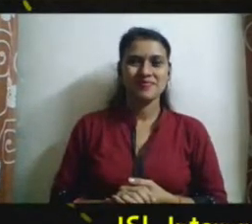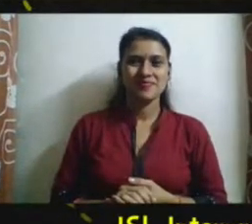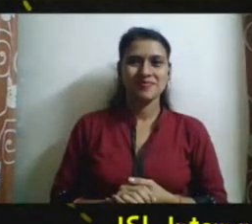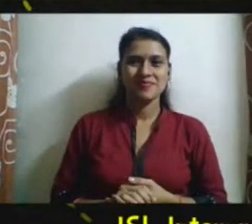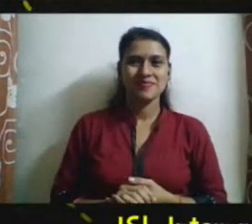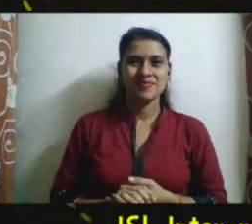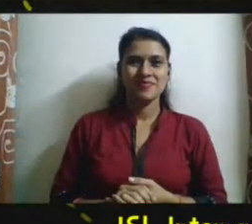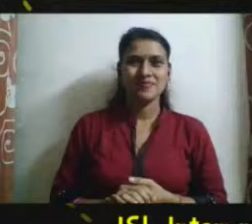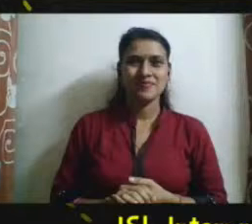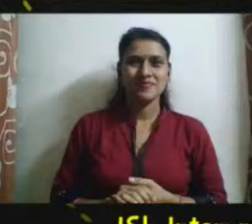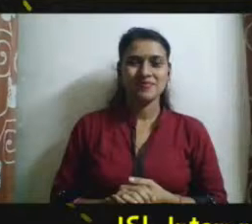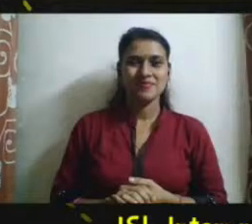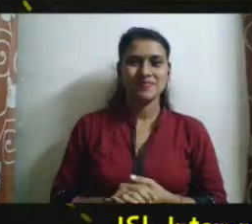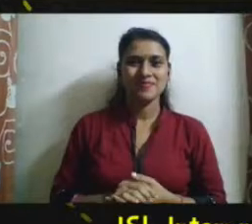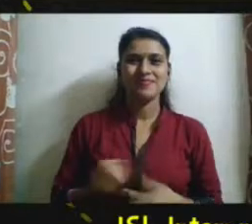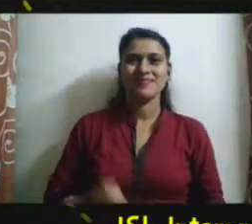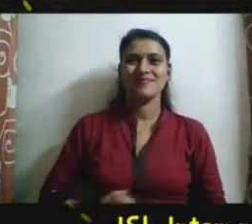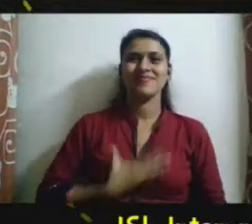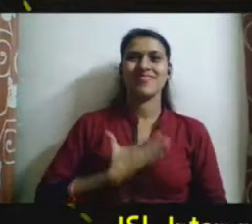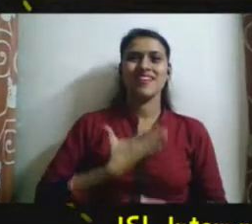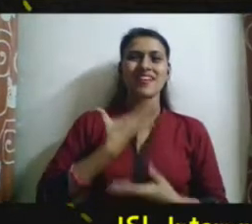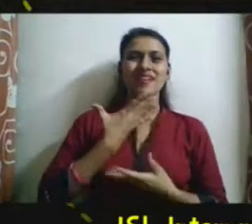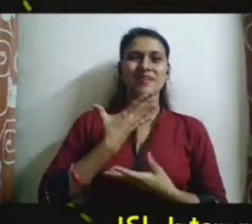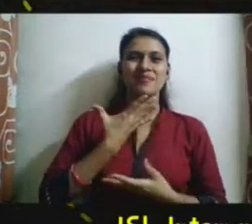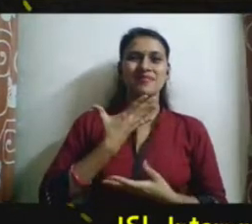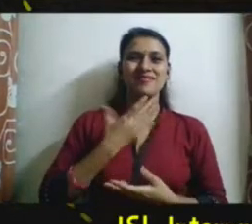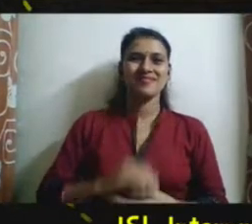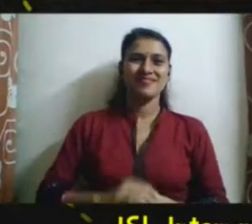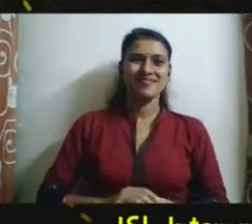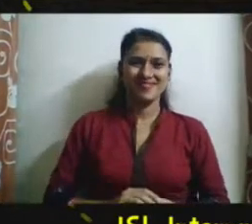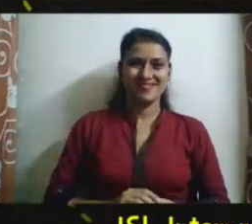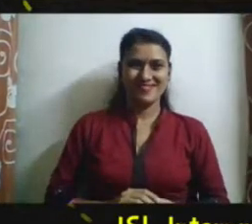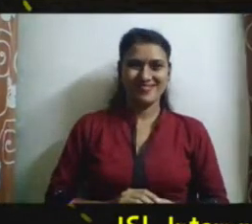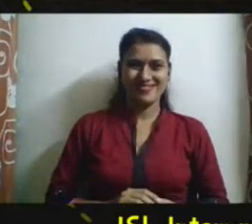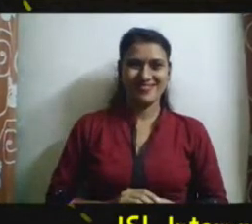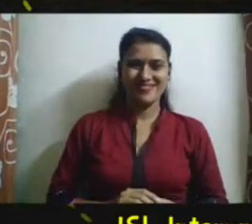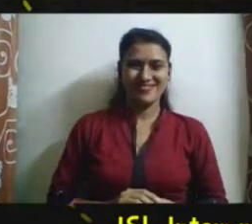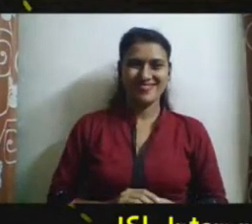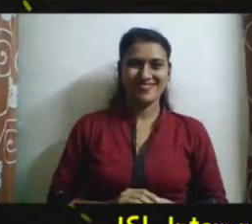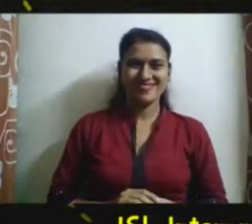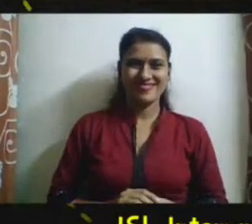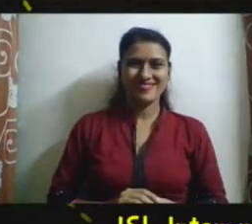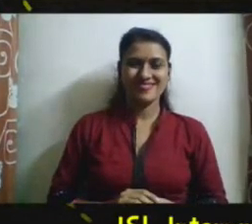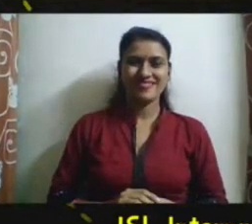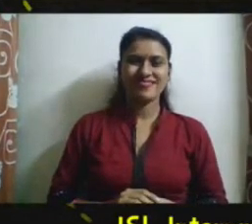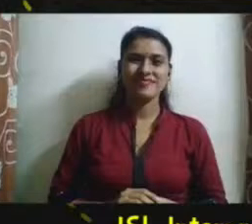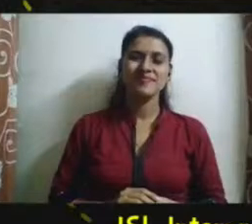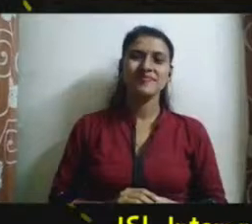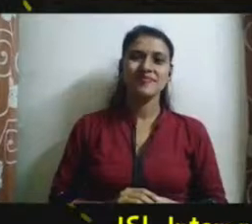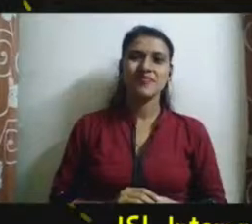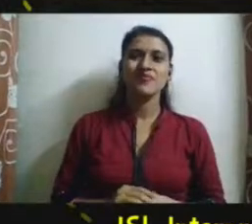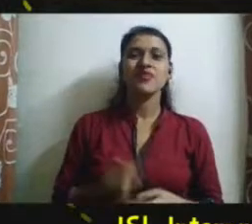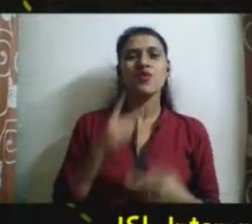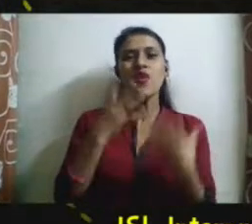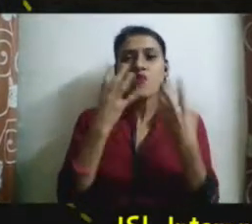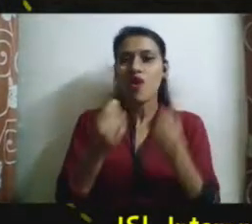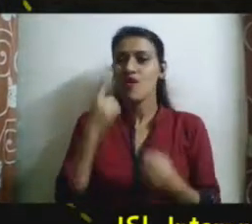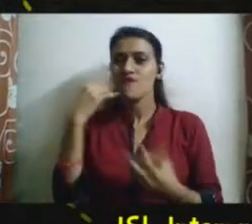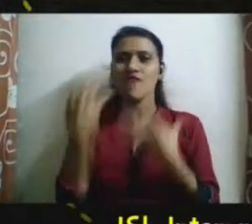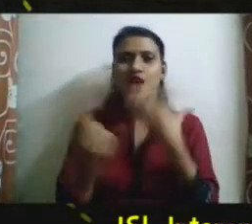and for the word pleasure, which is the same as the word happiness, it seems. So we need to eventually find